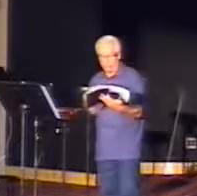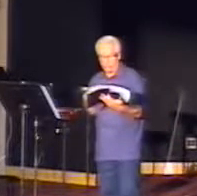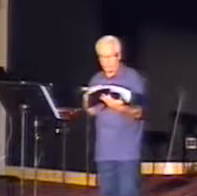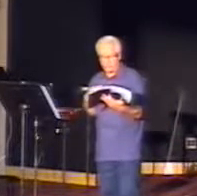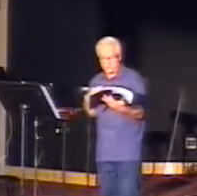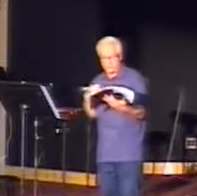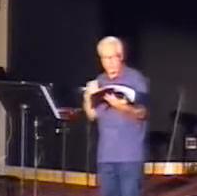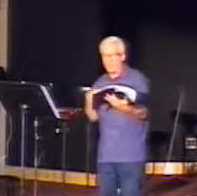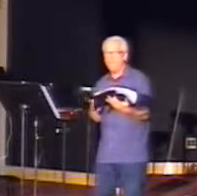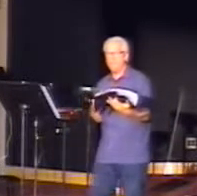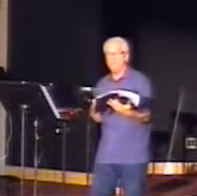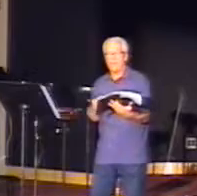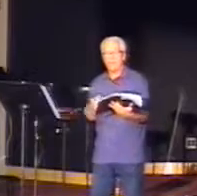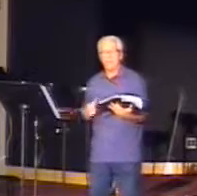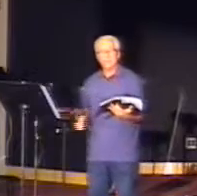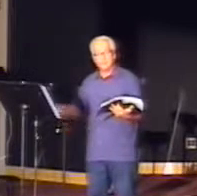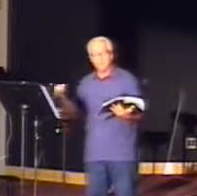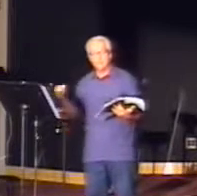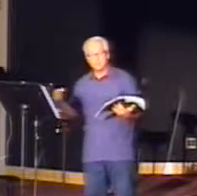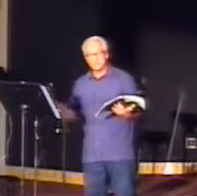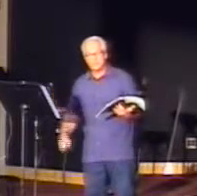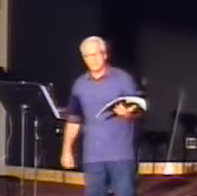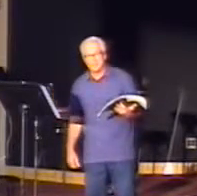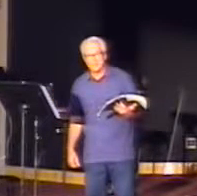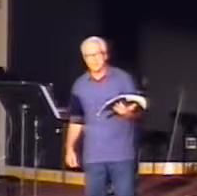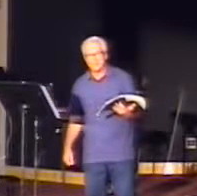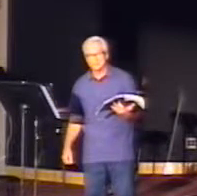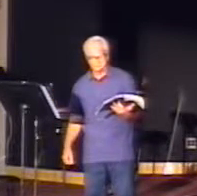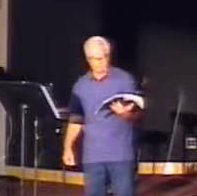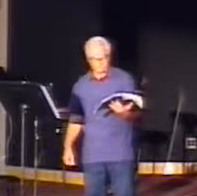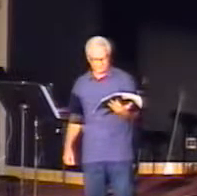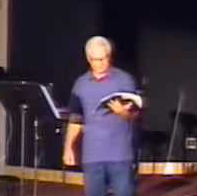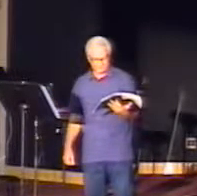the world makes himself an enemy to God. James shoots straight, doesn't he?